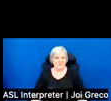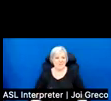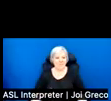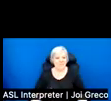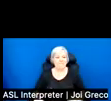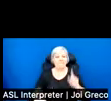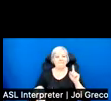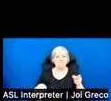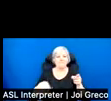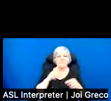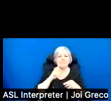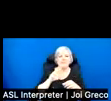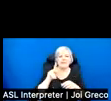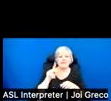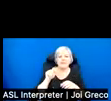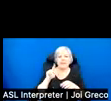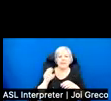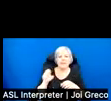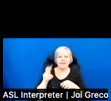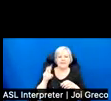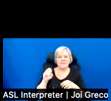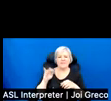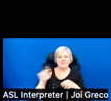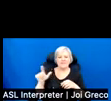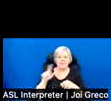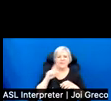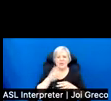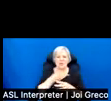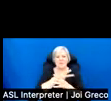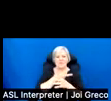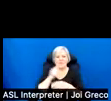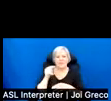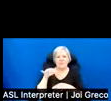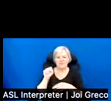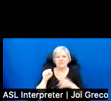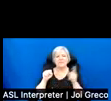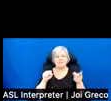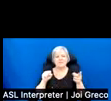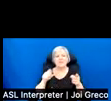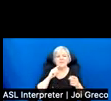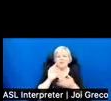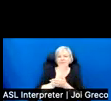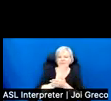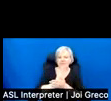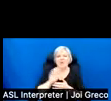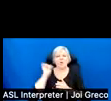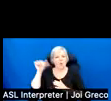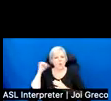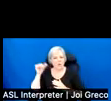This work was completed by Katie Van Til for her master's thesis. So BBT group meetings were video and audio recorded in